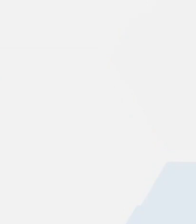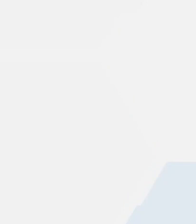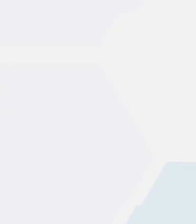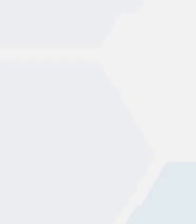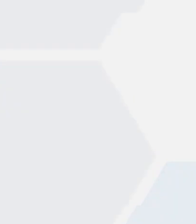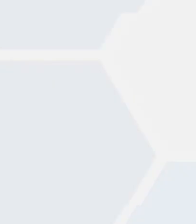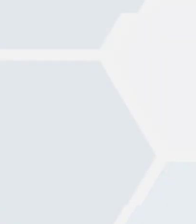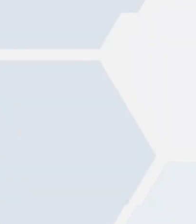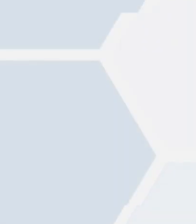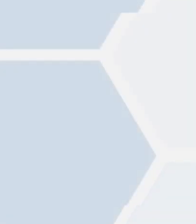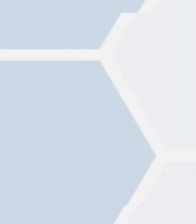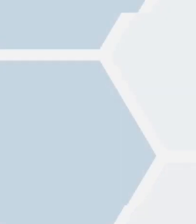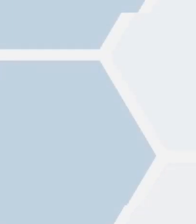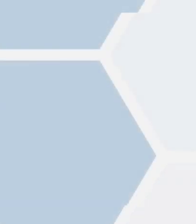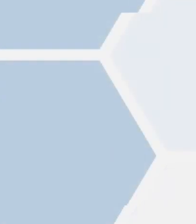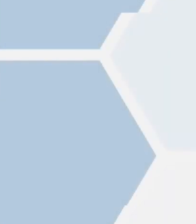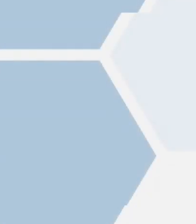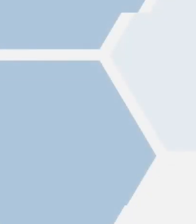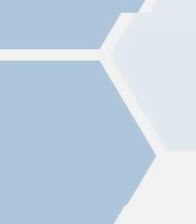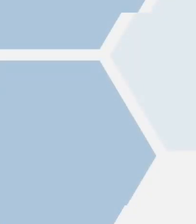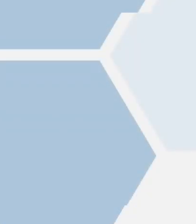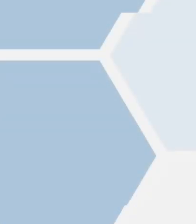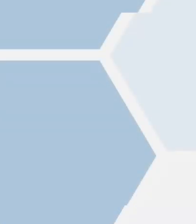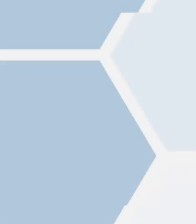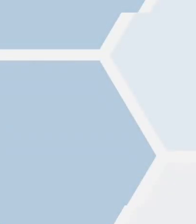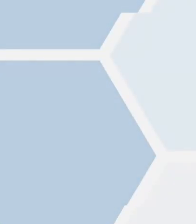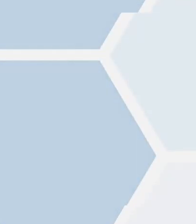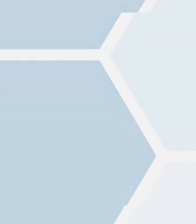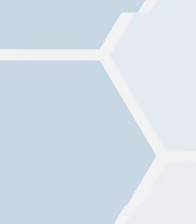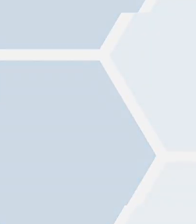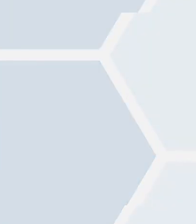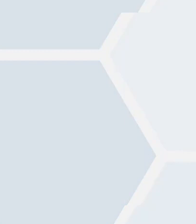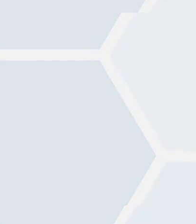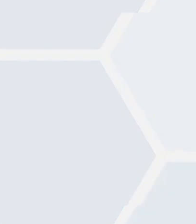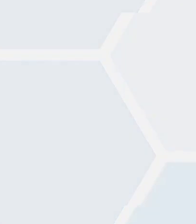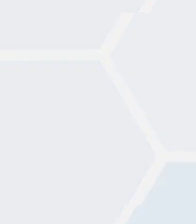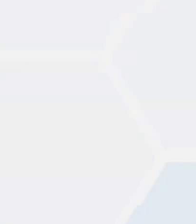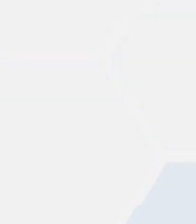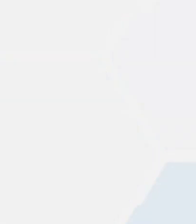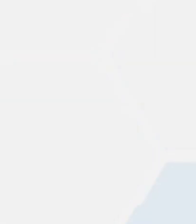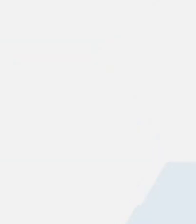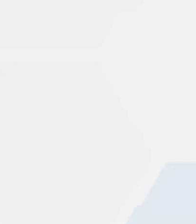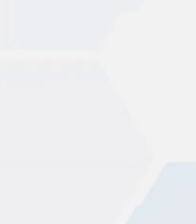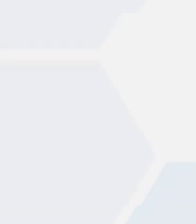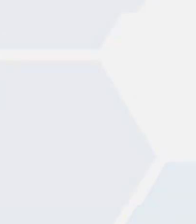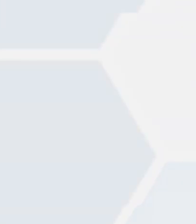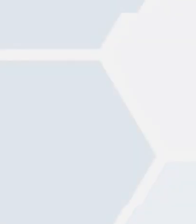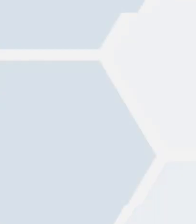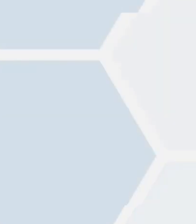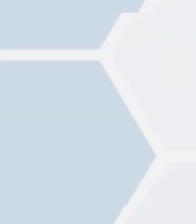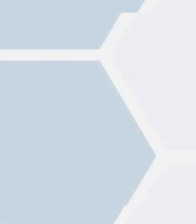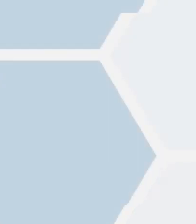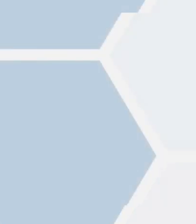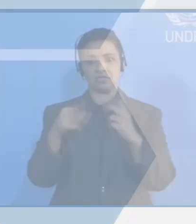private sector financing institutions that are embracing stricter environmental